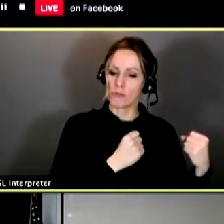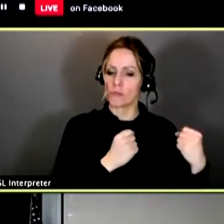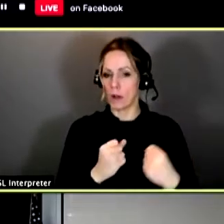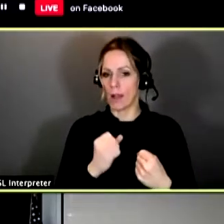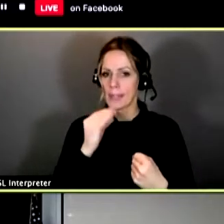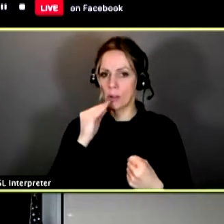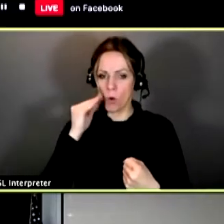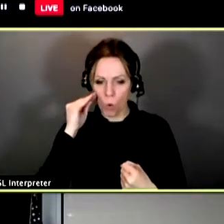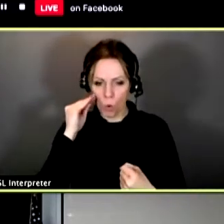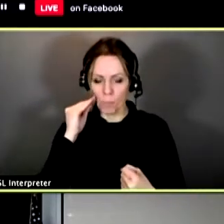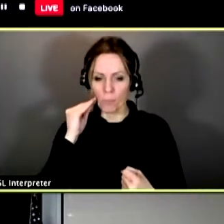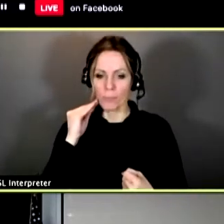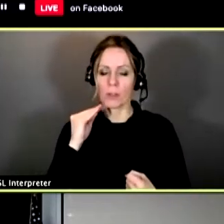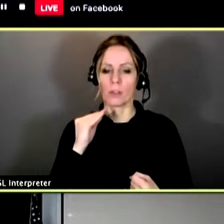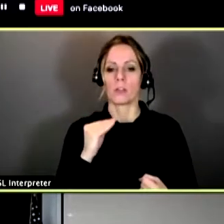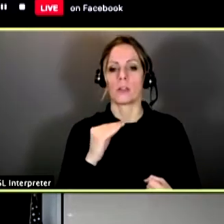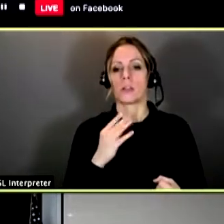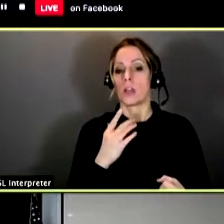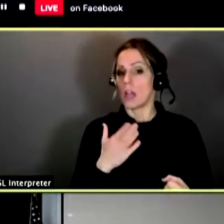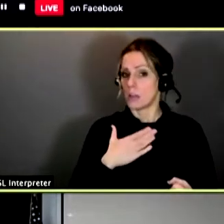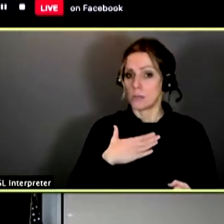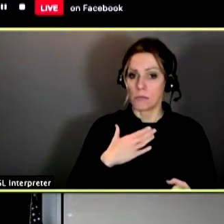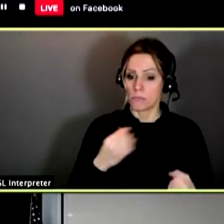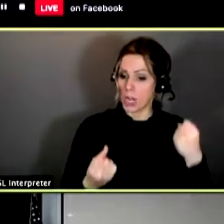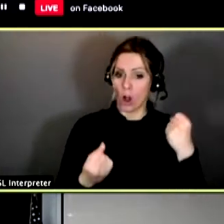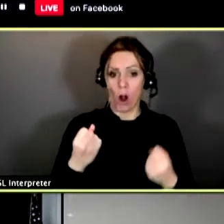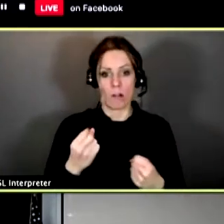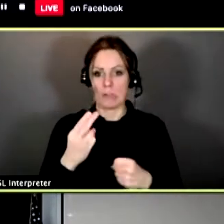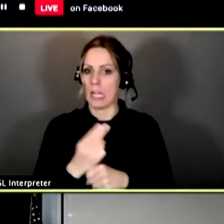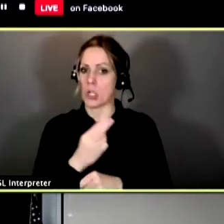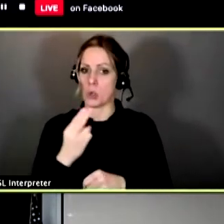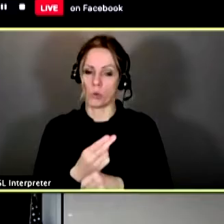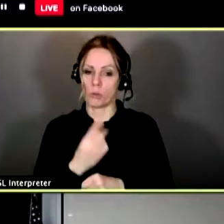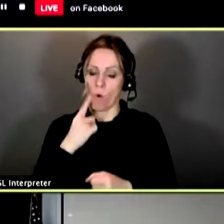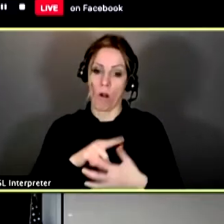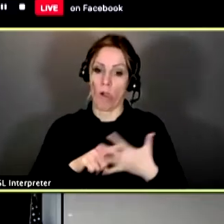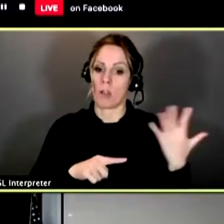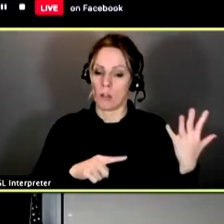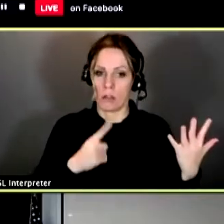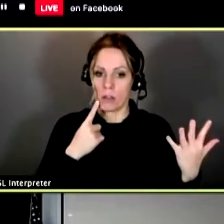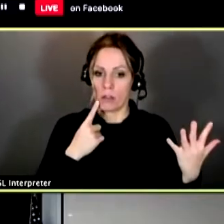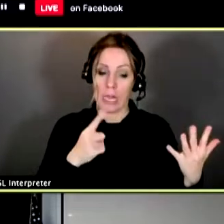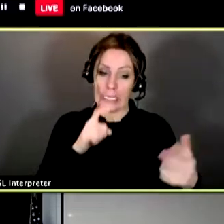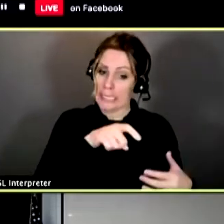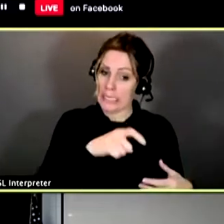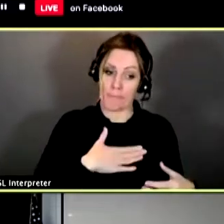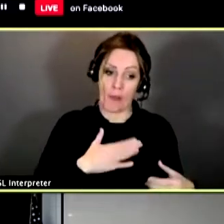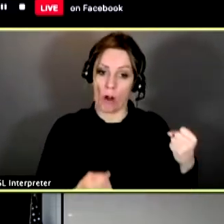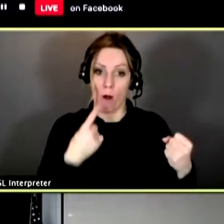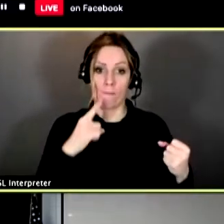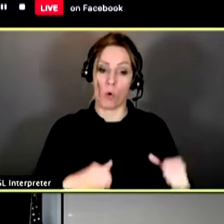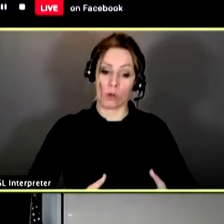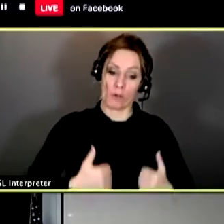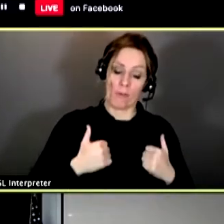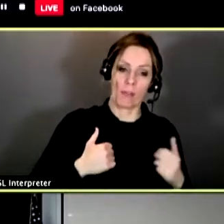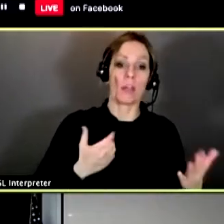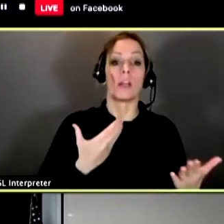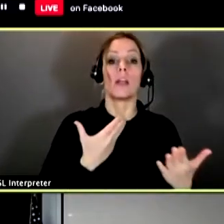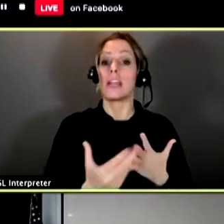car to, survive. And I got in a wreck and it was an